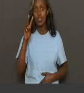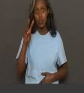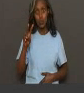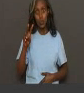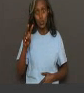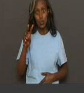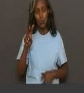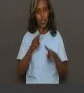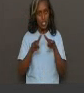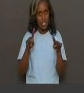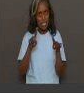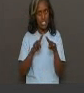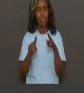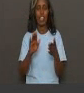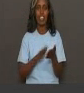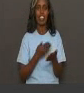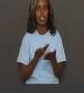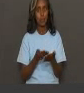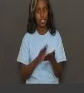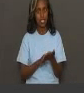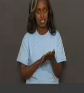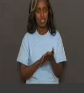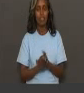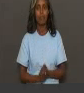2 different tibs.